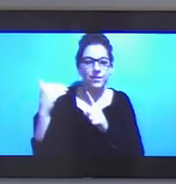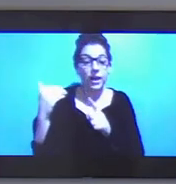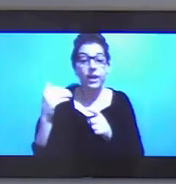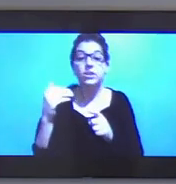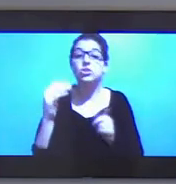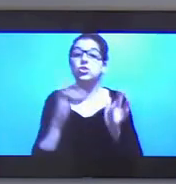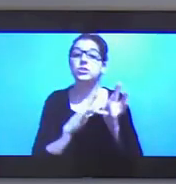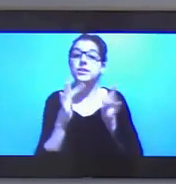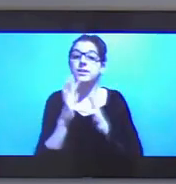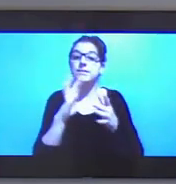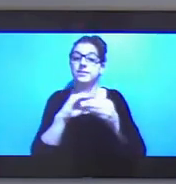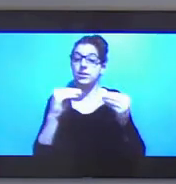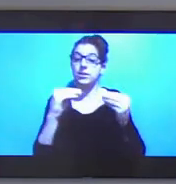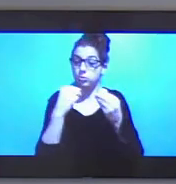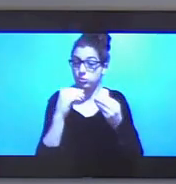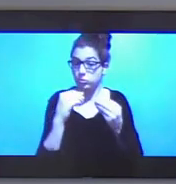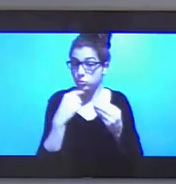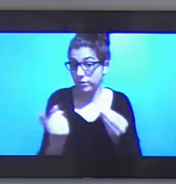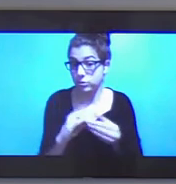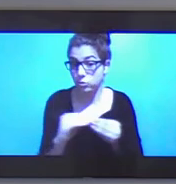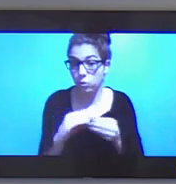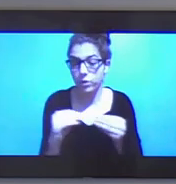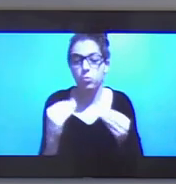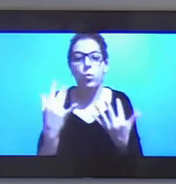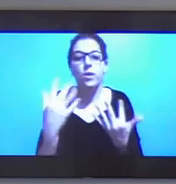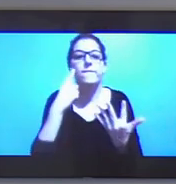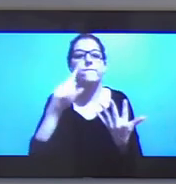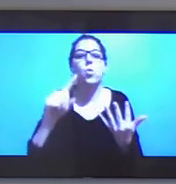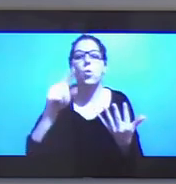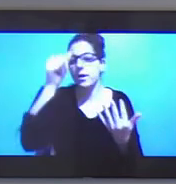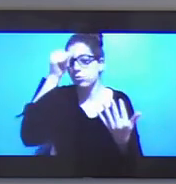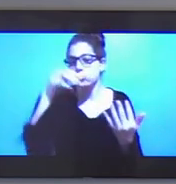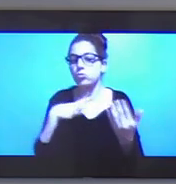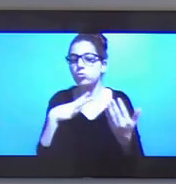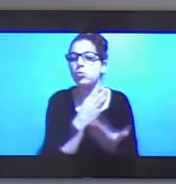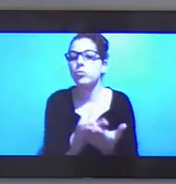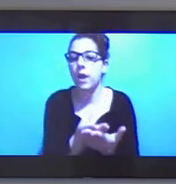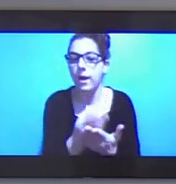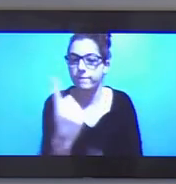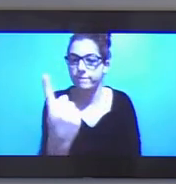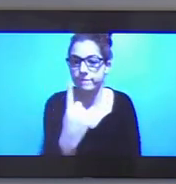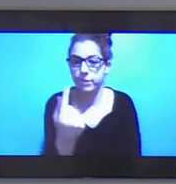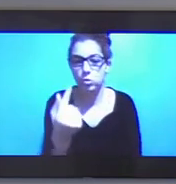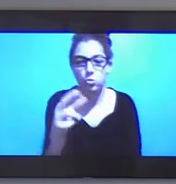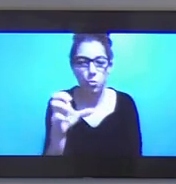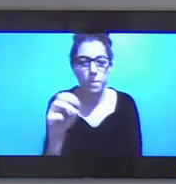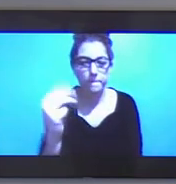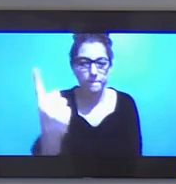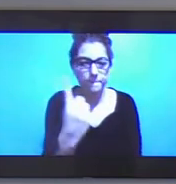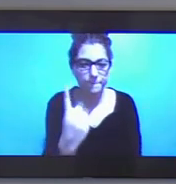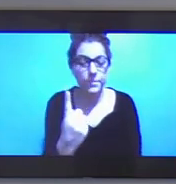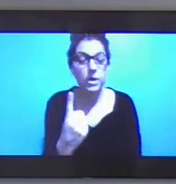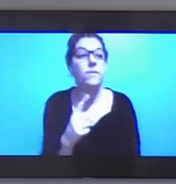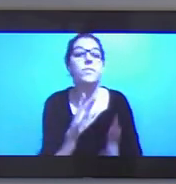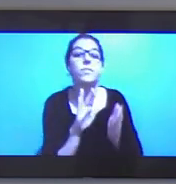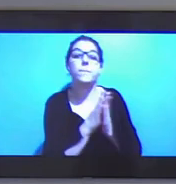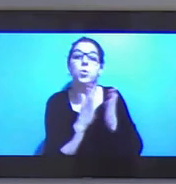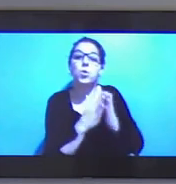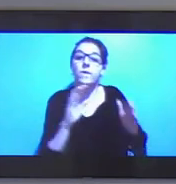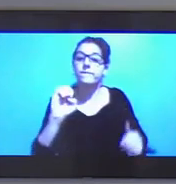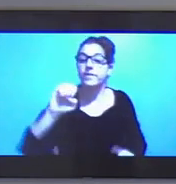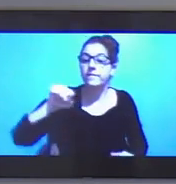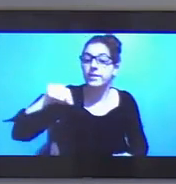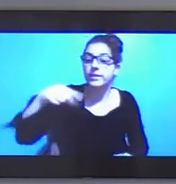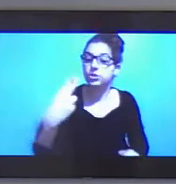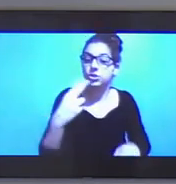tells, we are waiting for the groom to arrive. The Bible says in the book of Ephesians that the church is